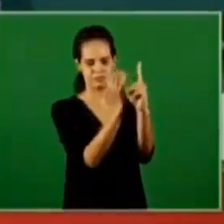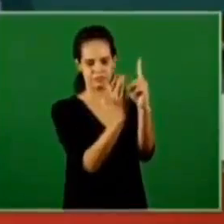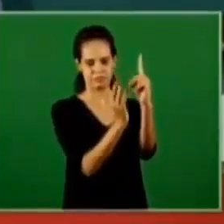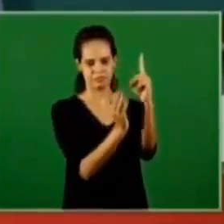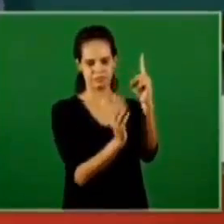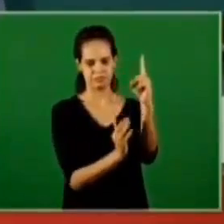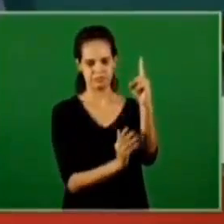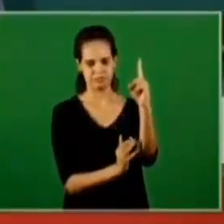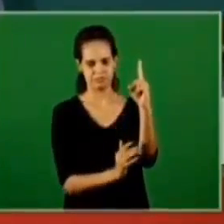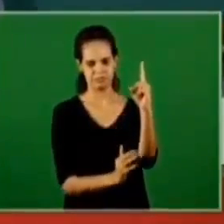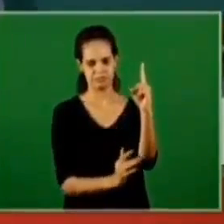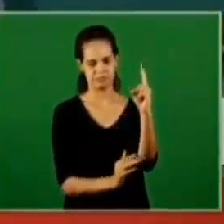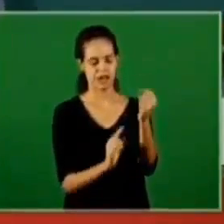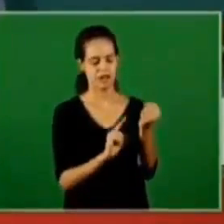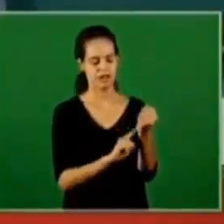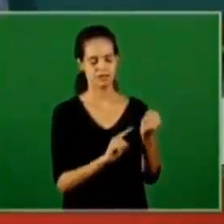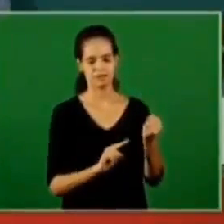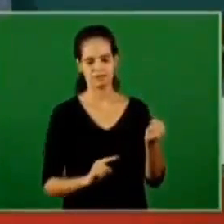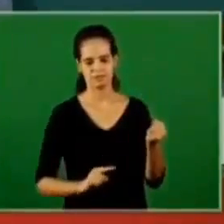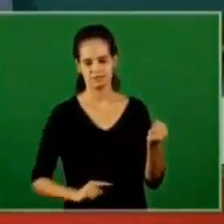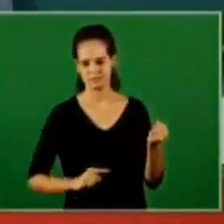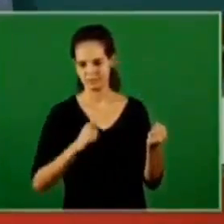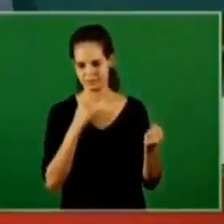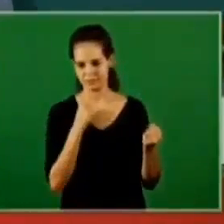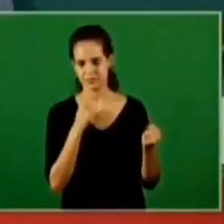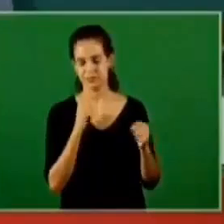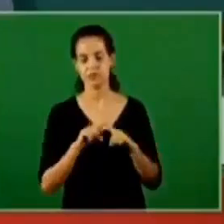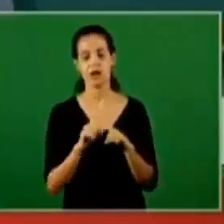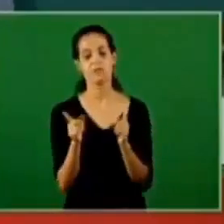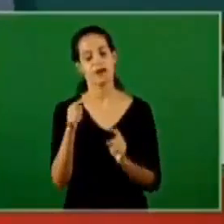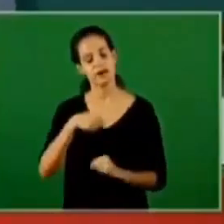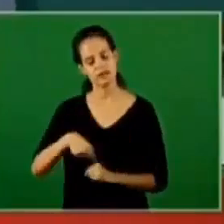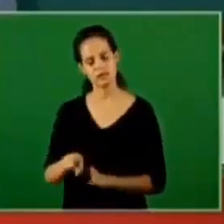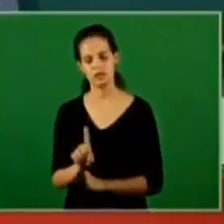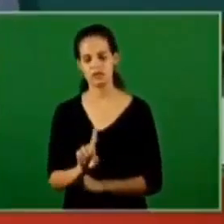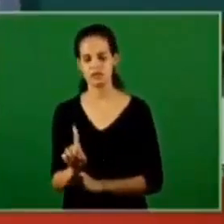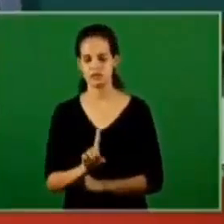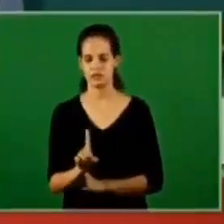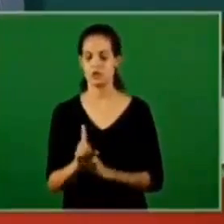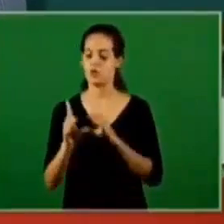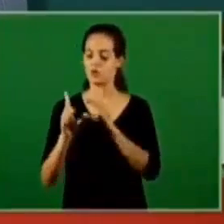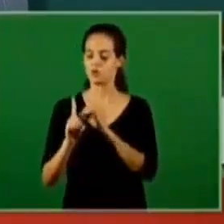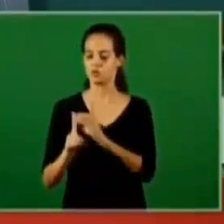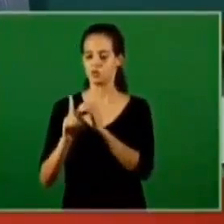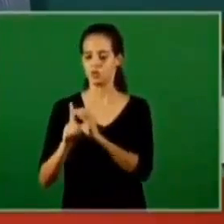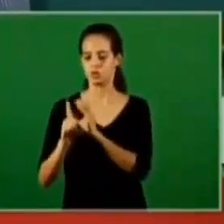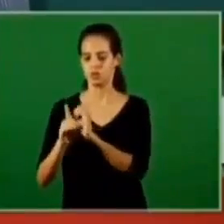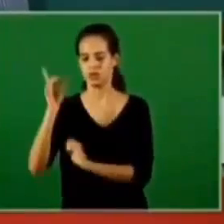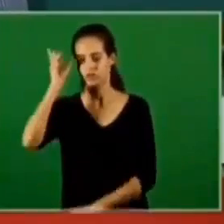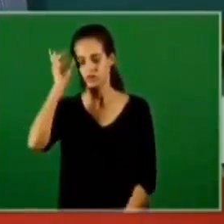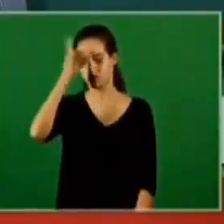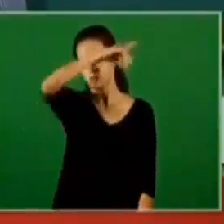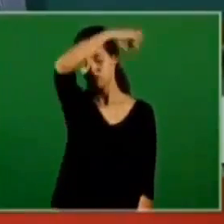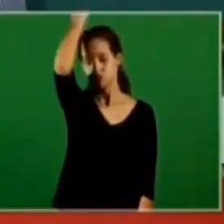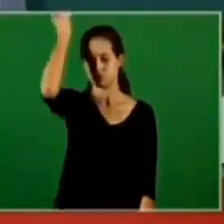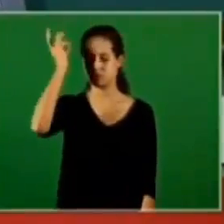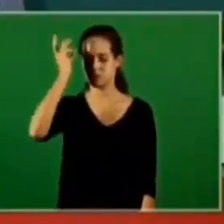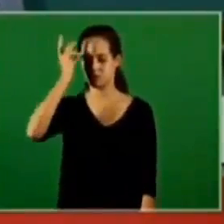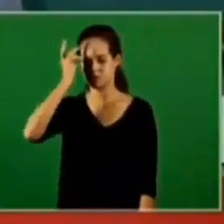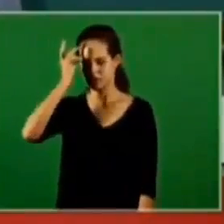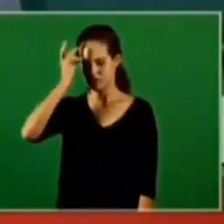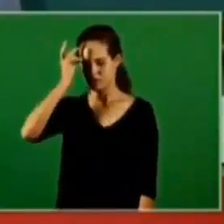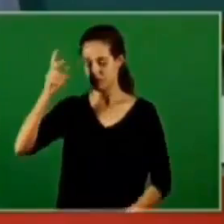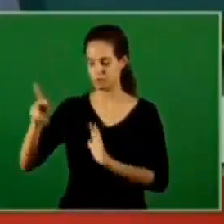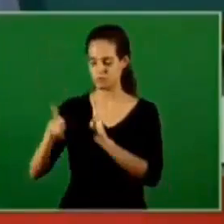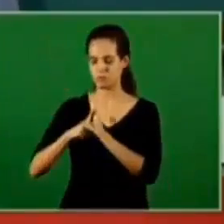it was left on the ground. They don't know this one. No, not this one. This is the blood, is it the Holy Spirit,